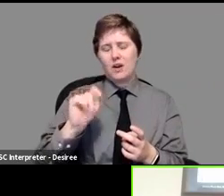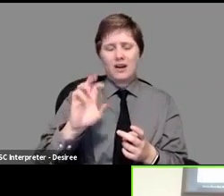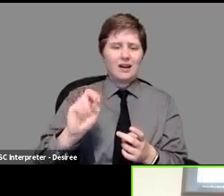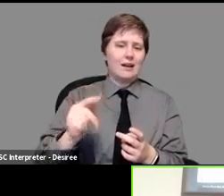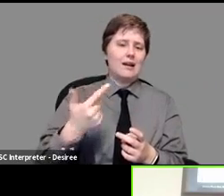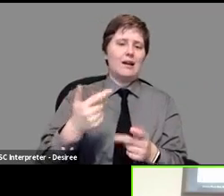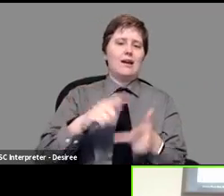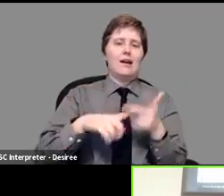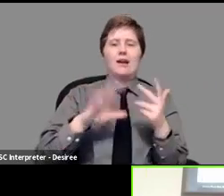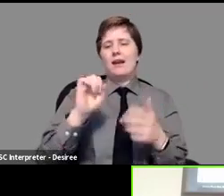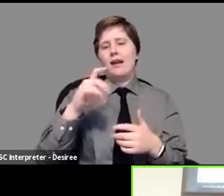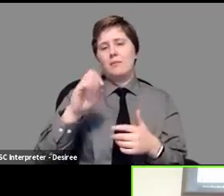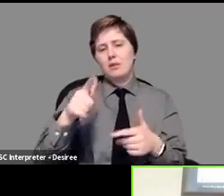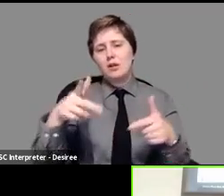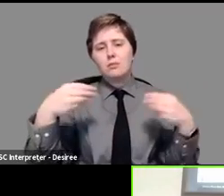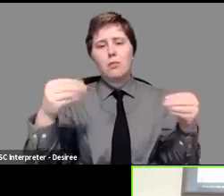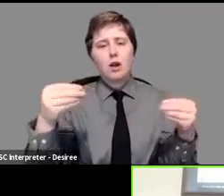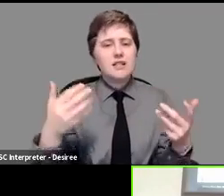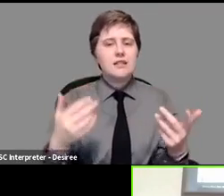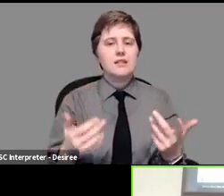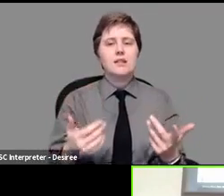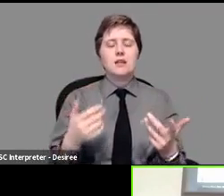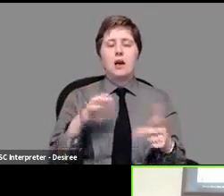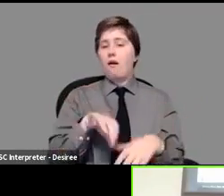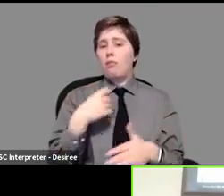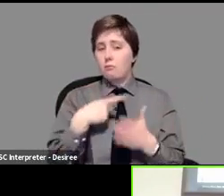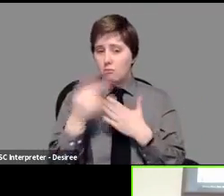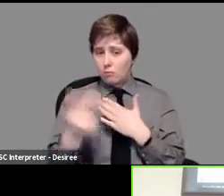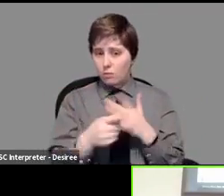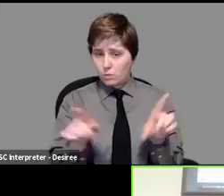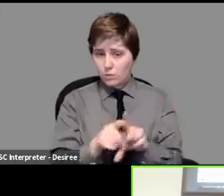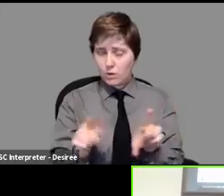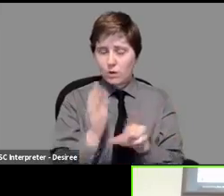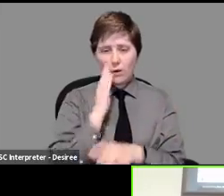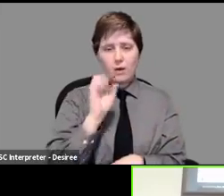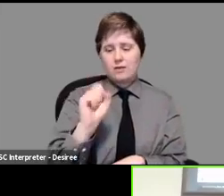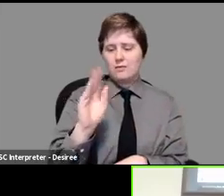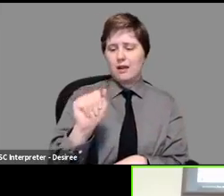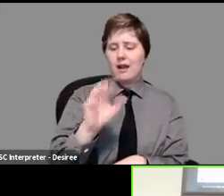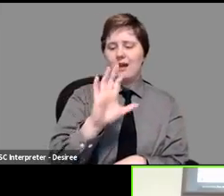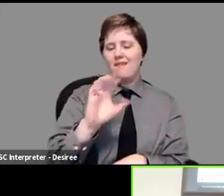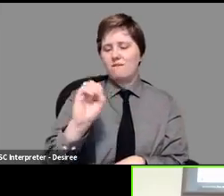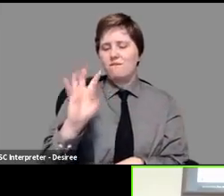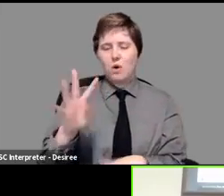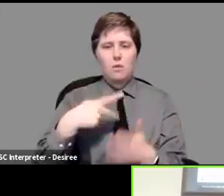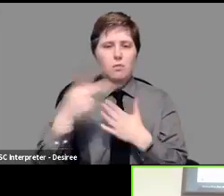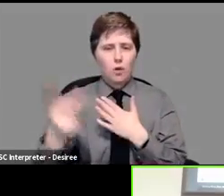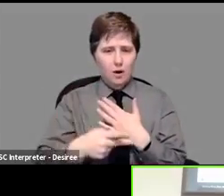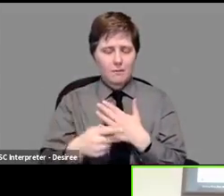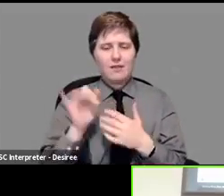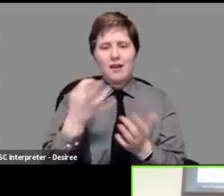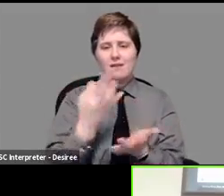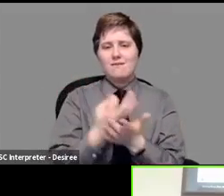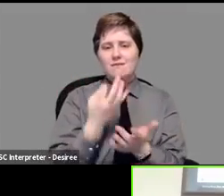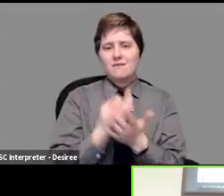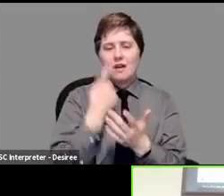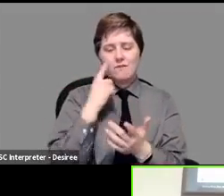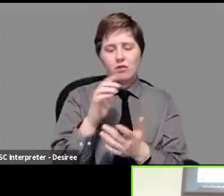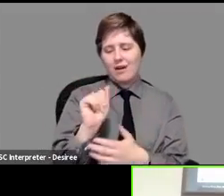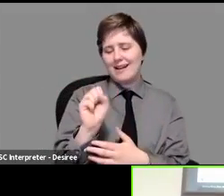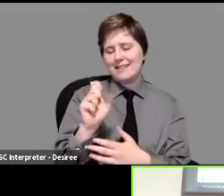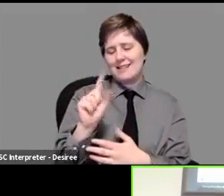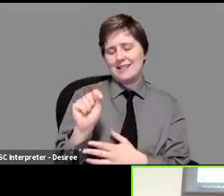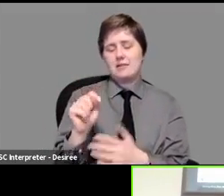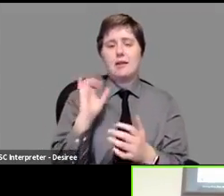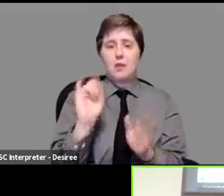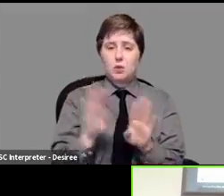markets. And then we get into some other programs, such as our SBA 504 program, which is financing for fixed assets. That's